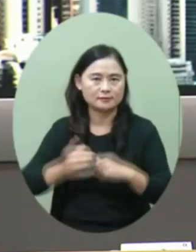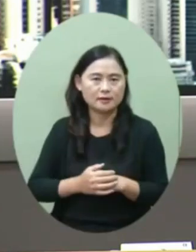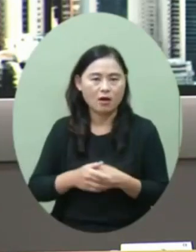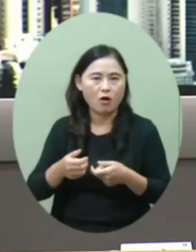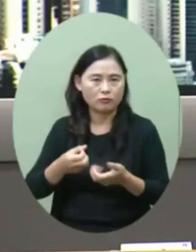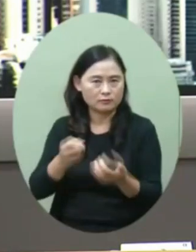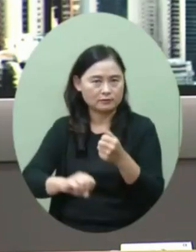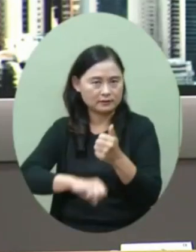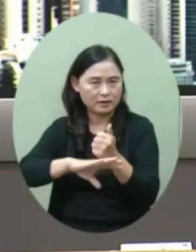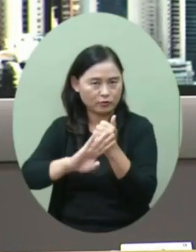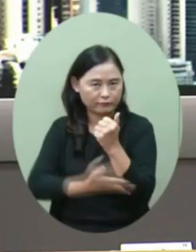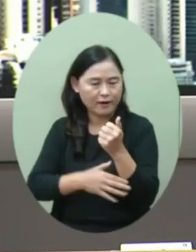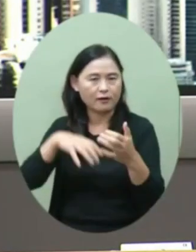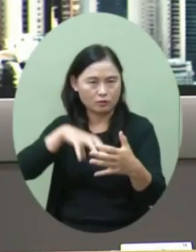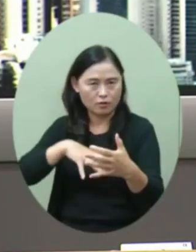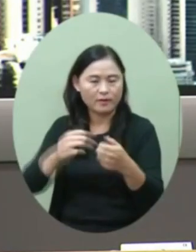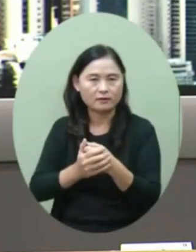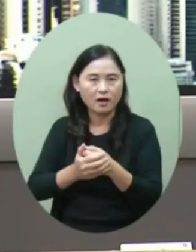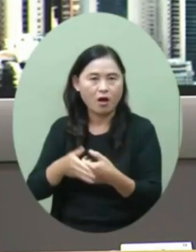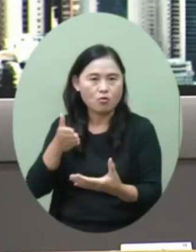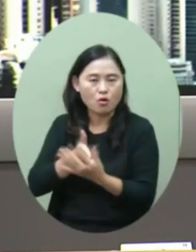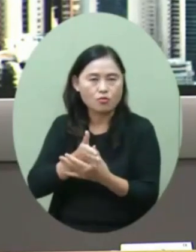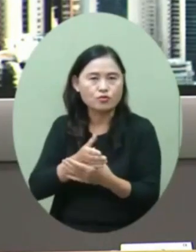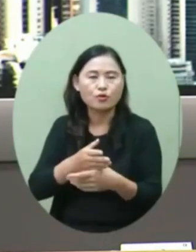it's about